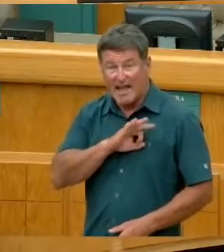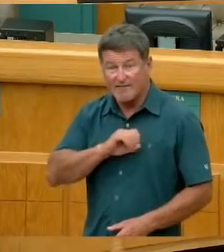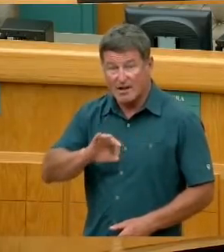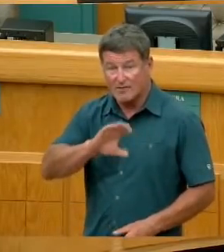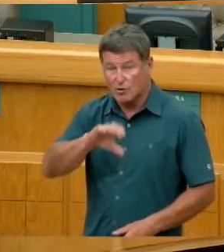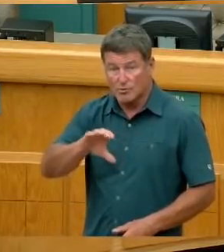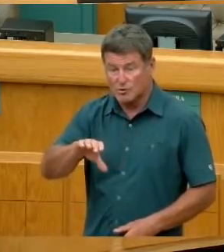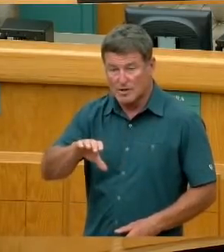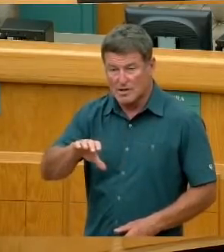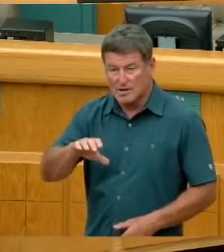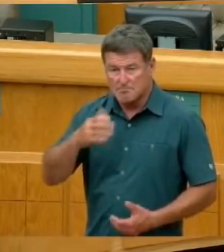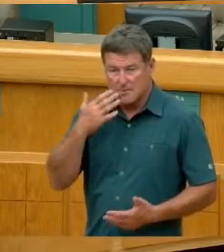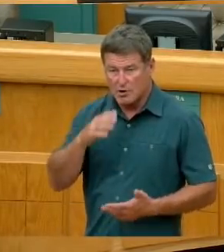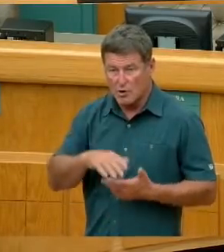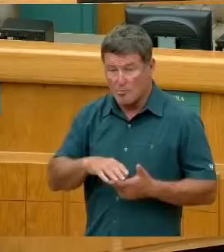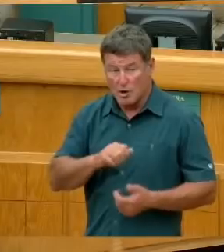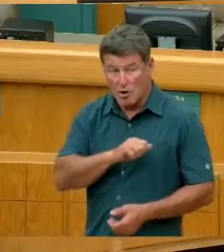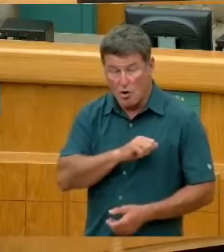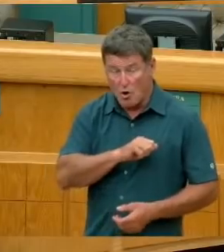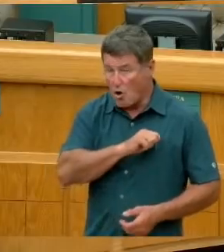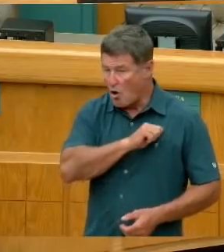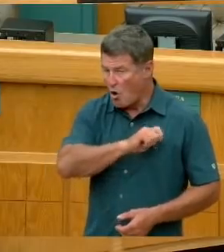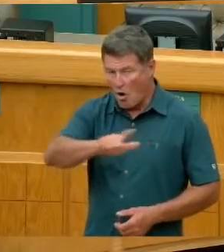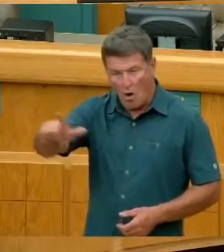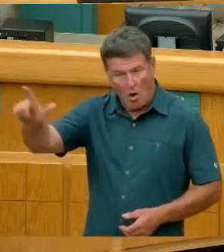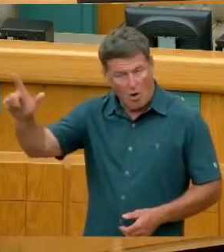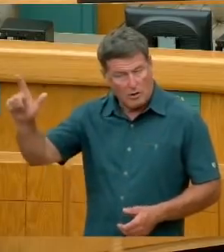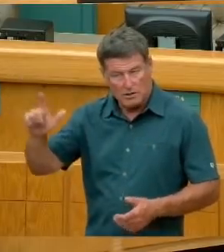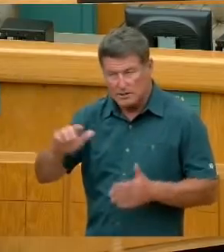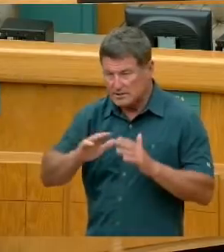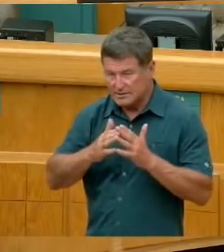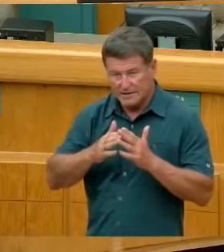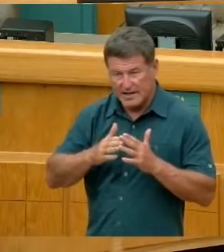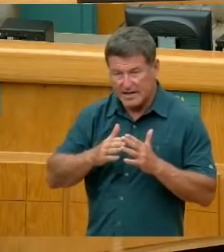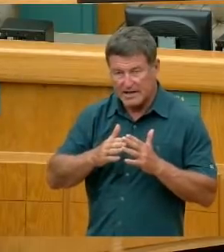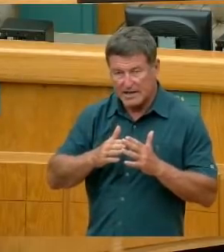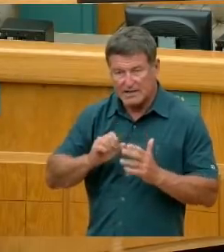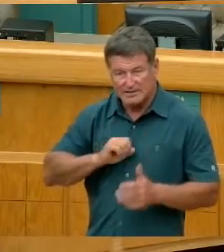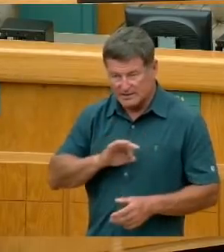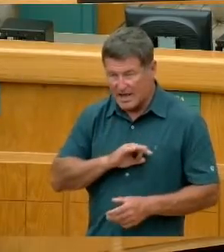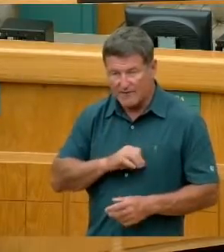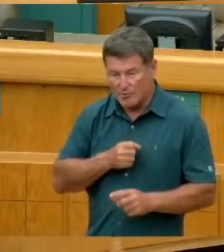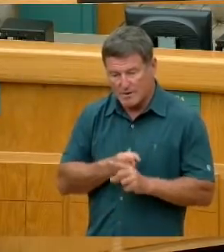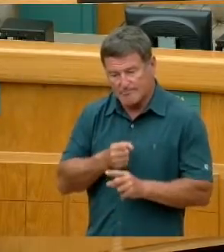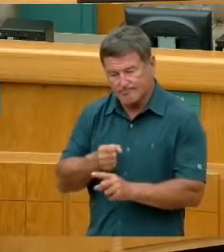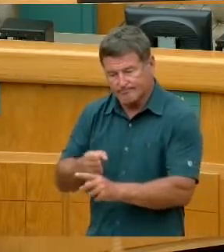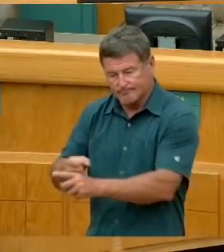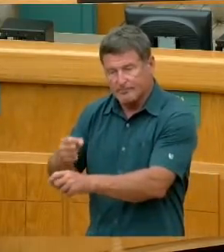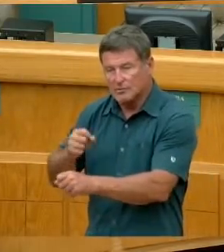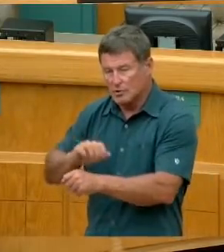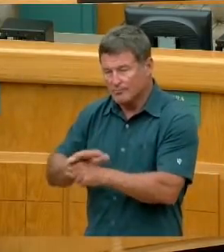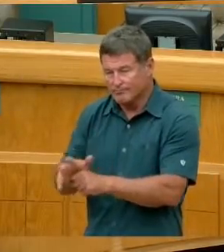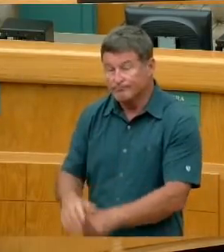civilian employees, but there are. Everybody's being impacted across the community as our city